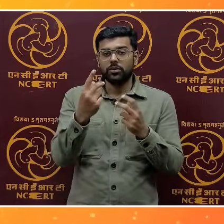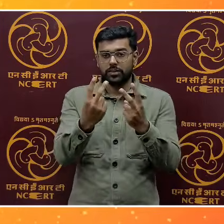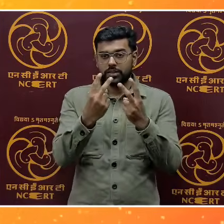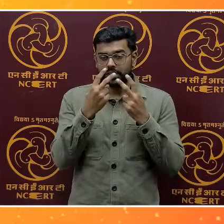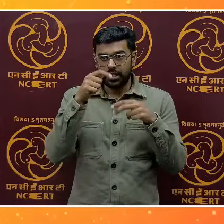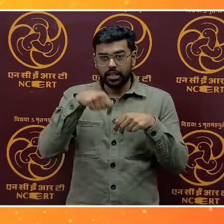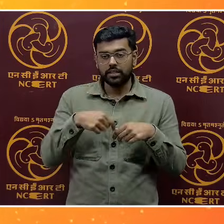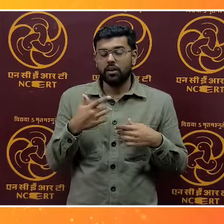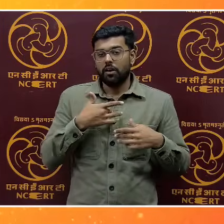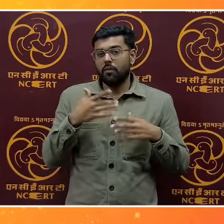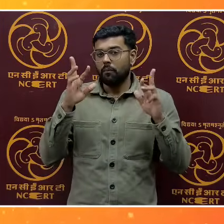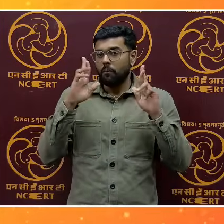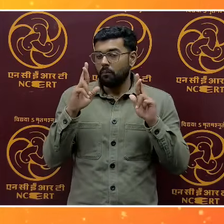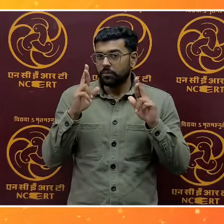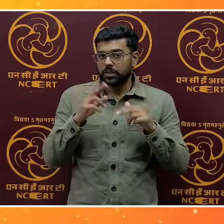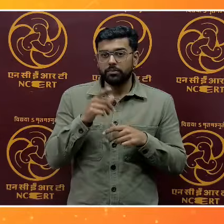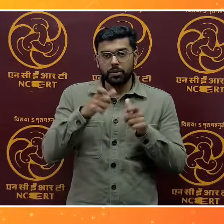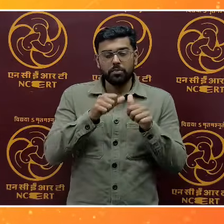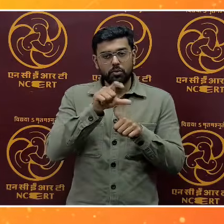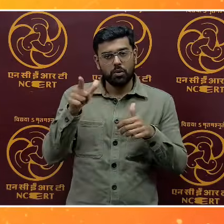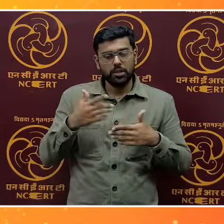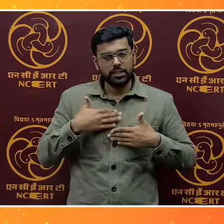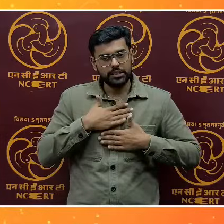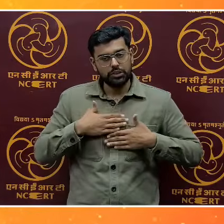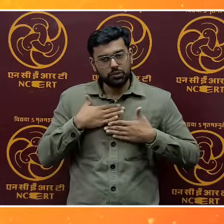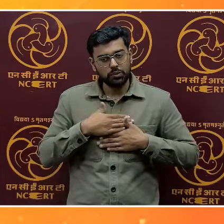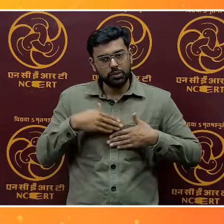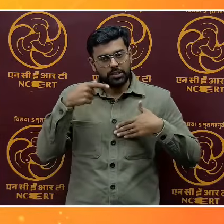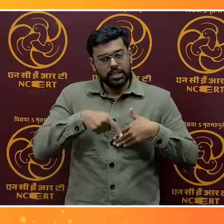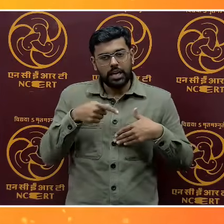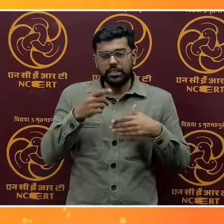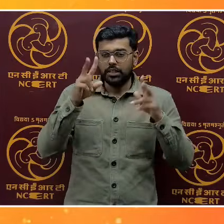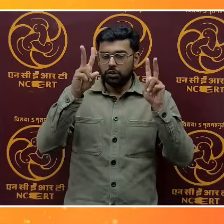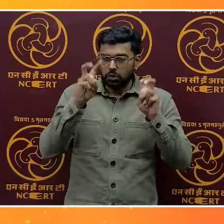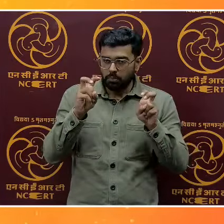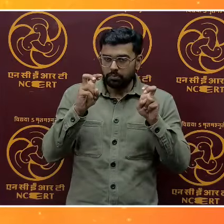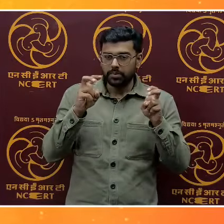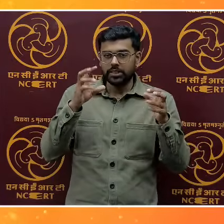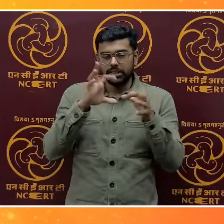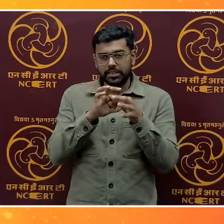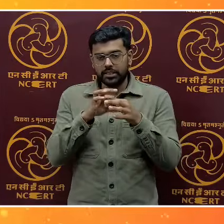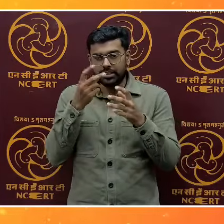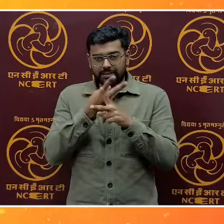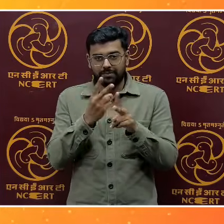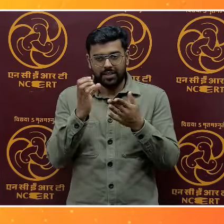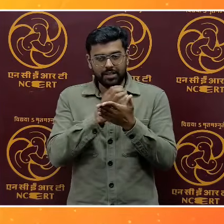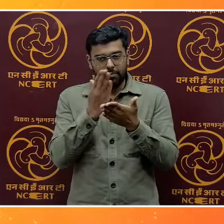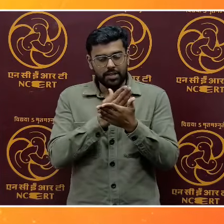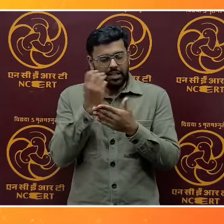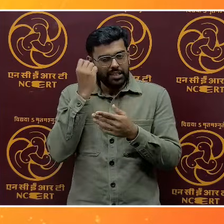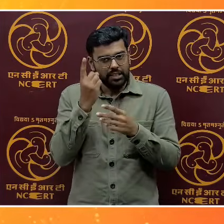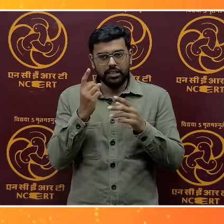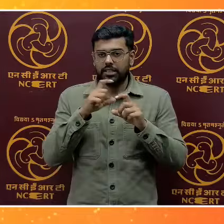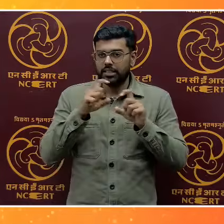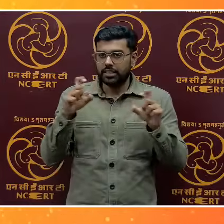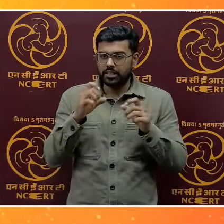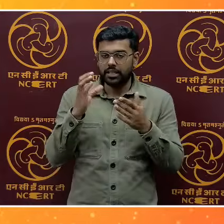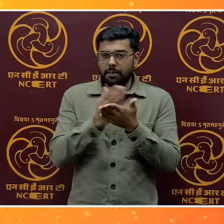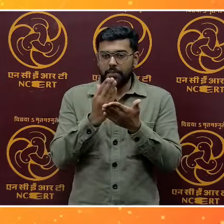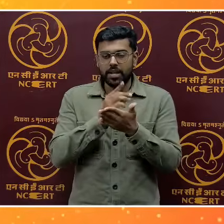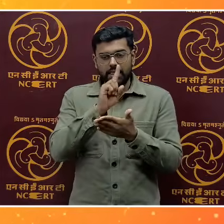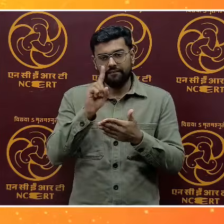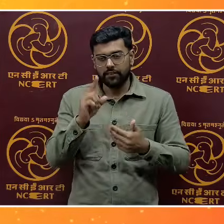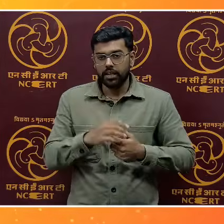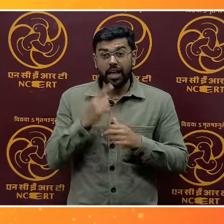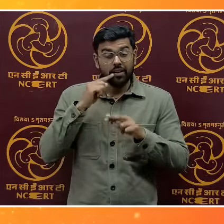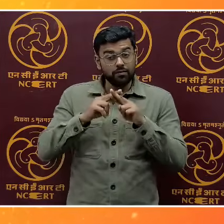us today. I really hope that you enjoyed this concept of surface areas and volumes in this particular chapter, chapter number 11. And for